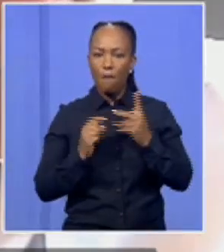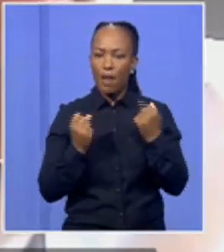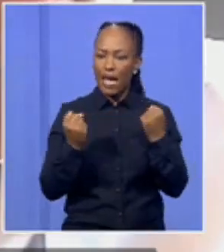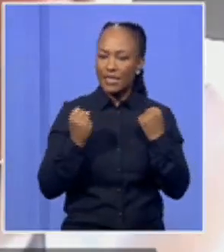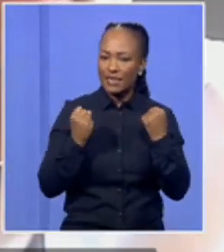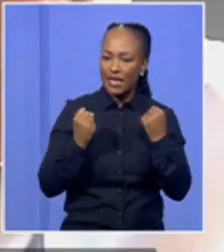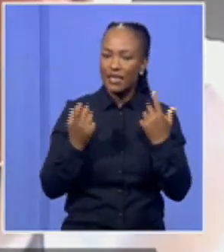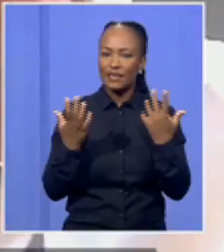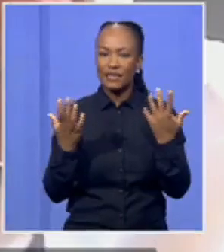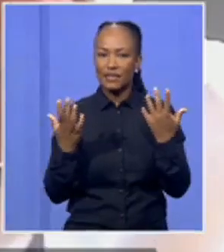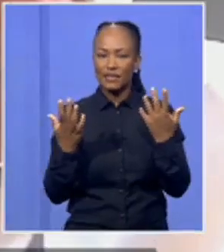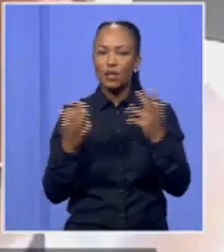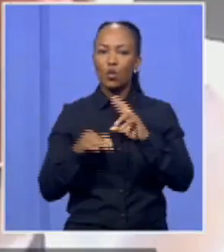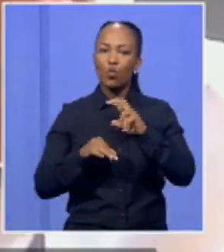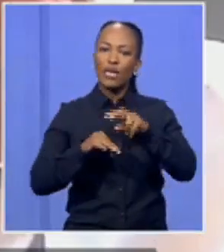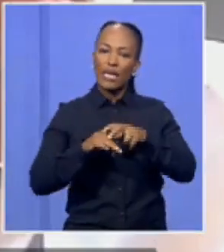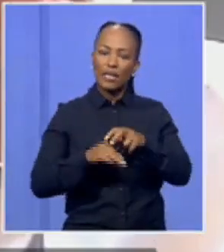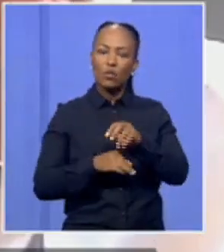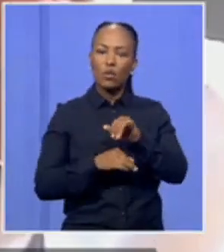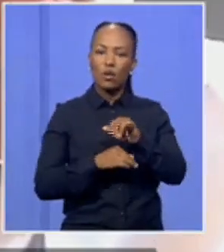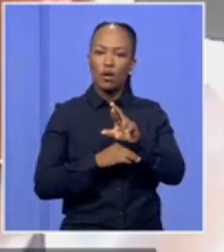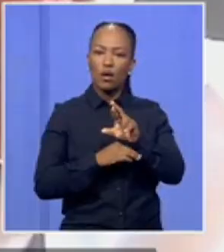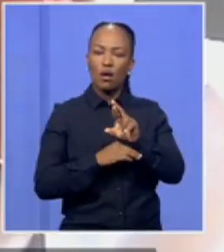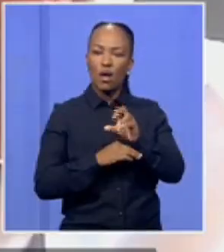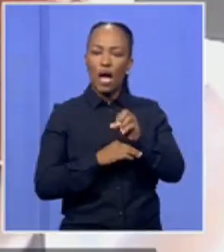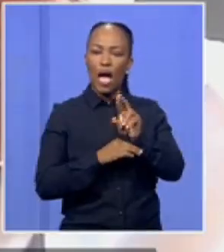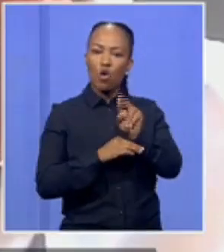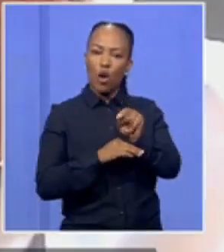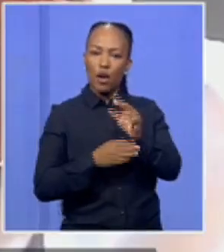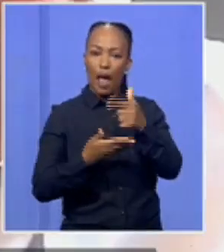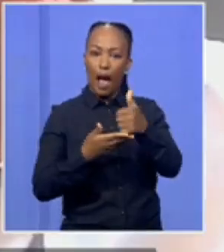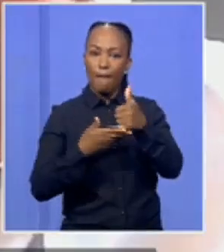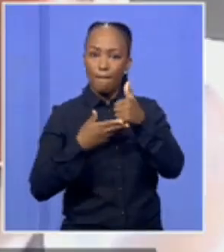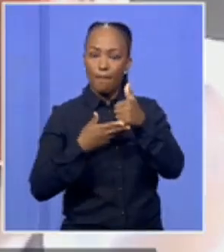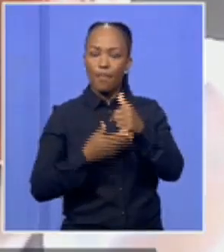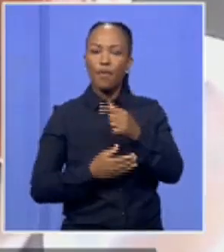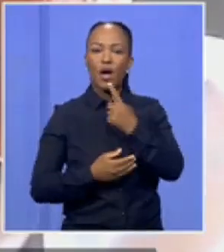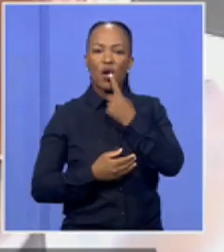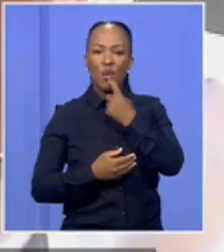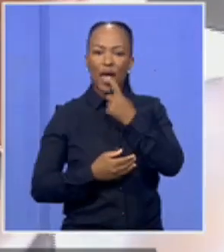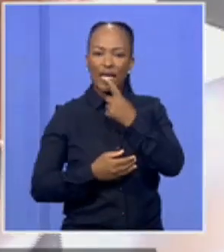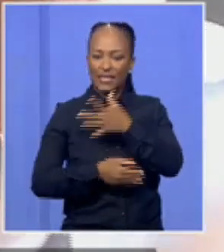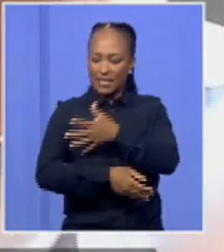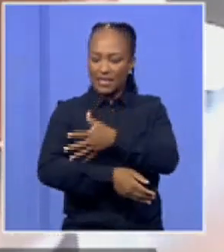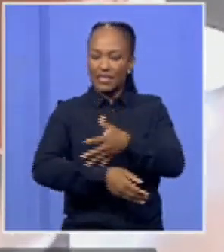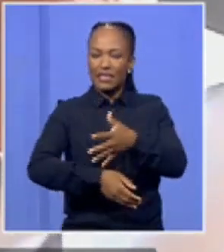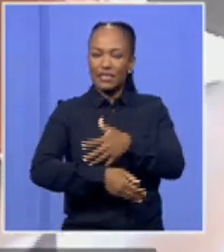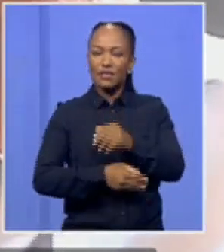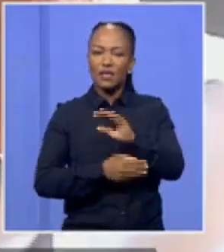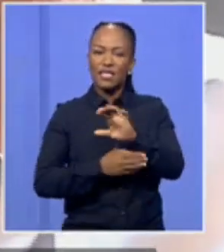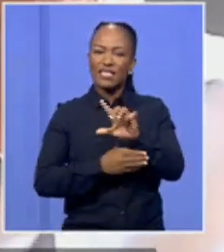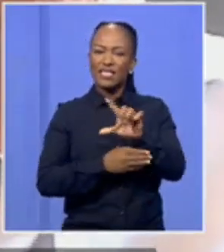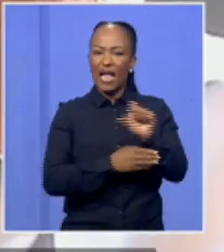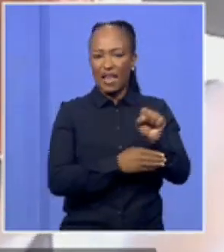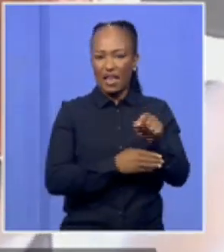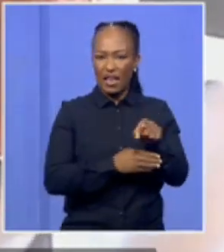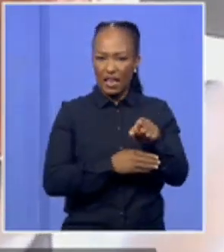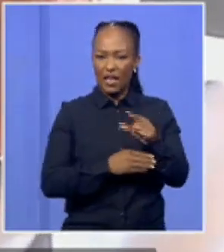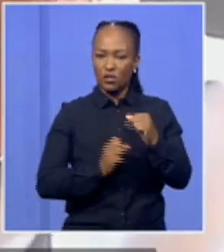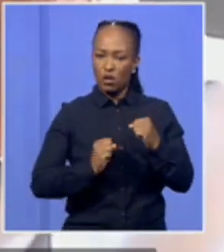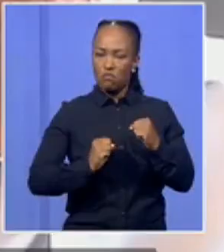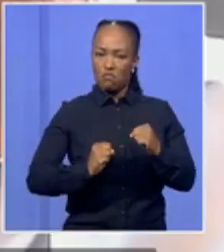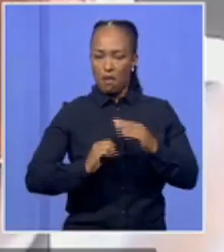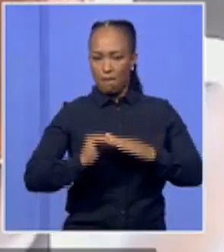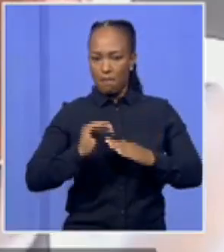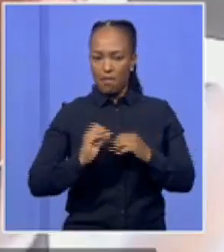iron to build our red blood cells, which then transport the oxygen throughout our body. So iron is really important. But maybe another